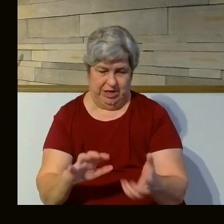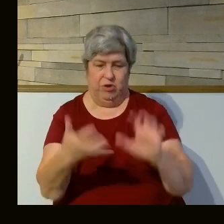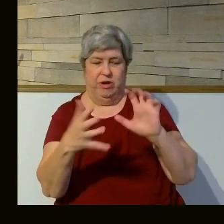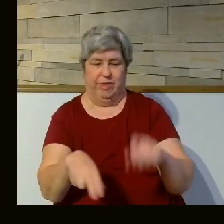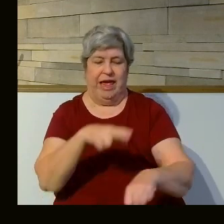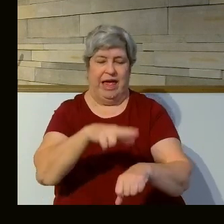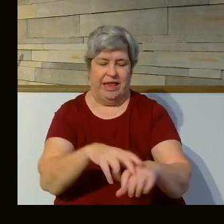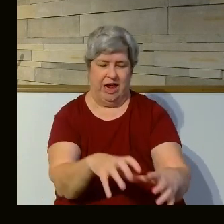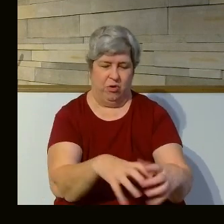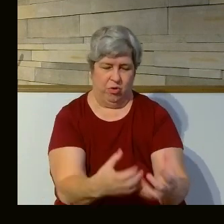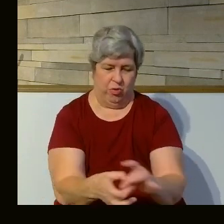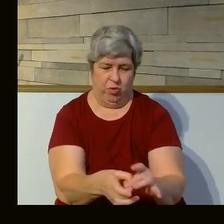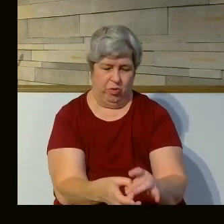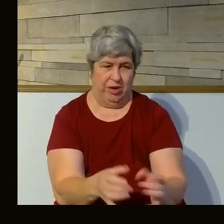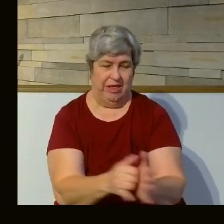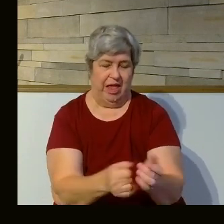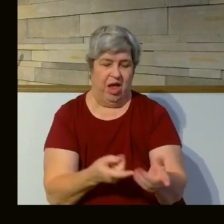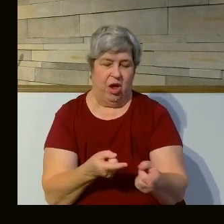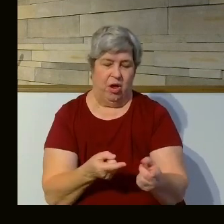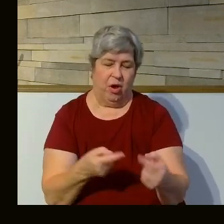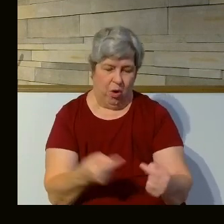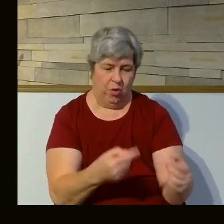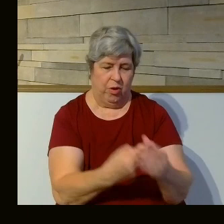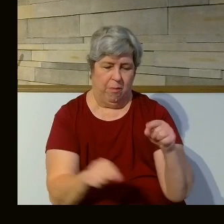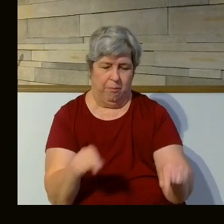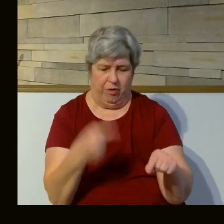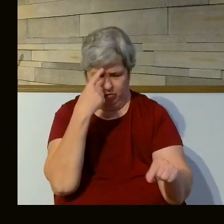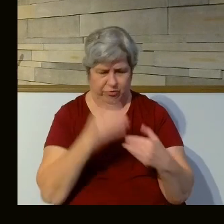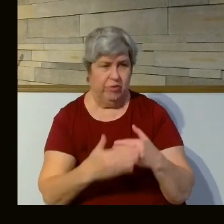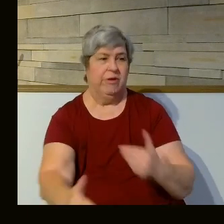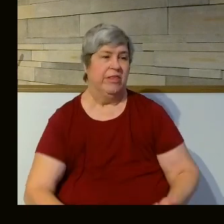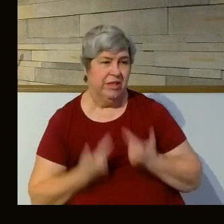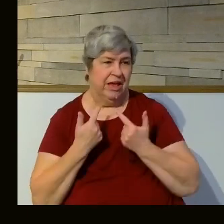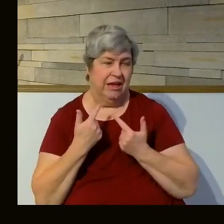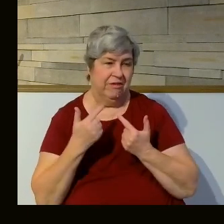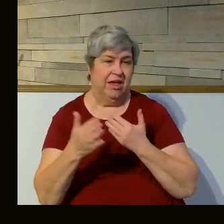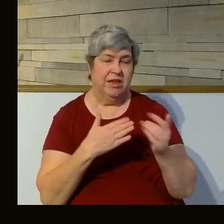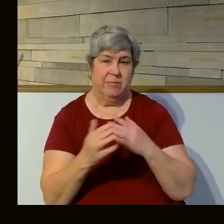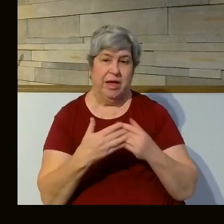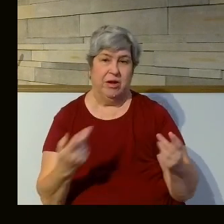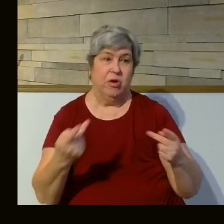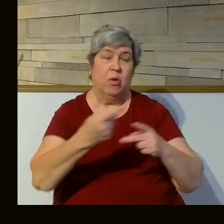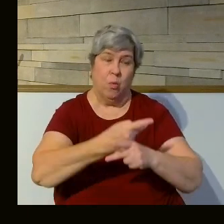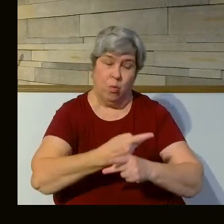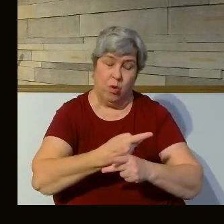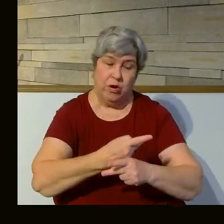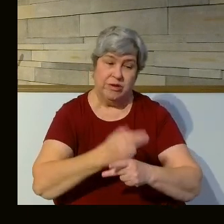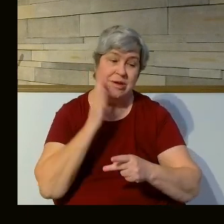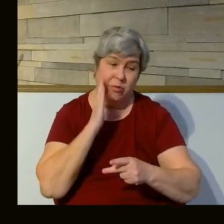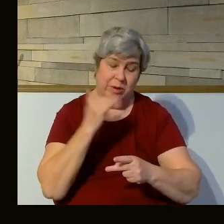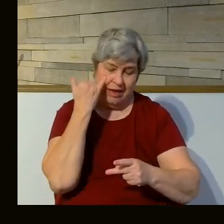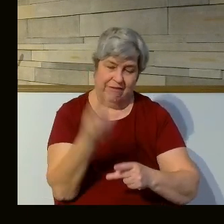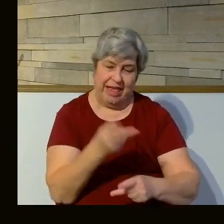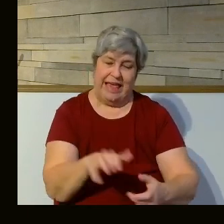unit in a way that harms its members for life. No matter how much worse, emphasis on that word, it would have been